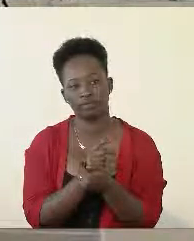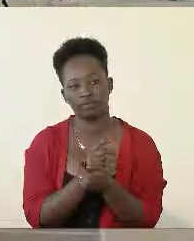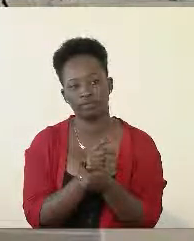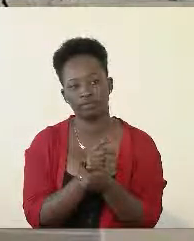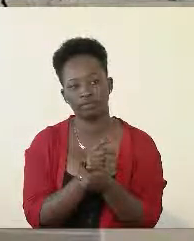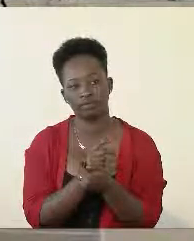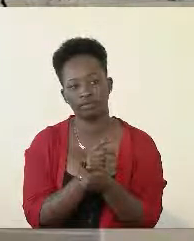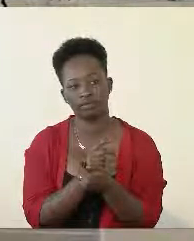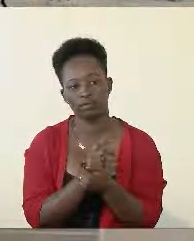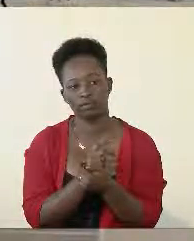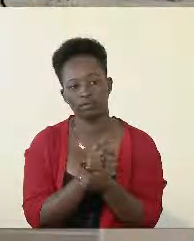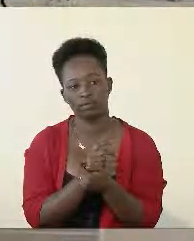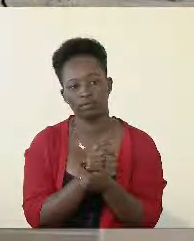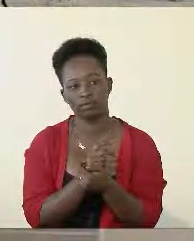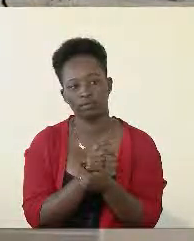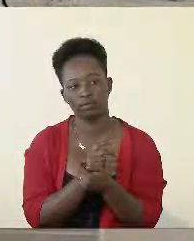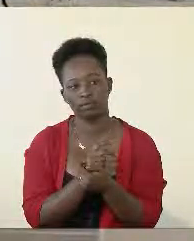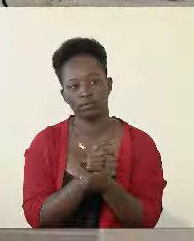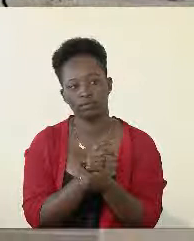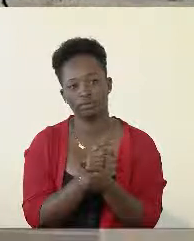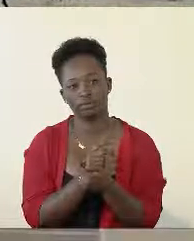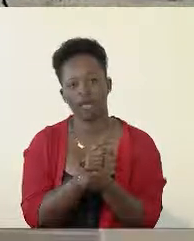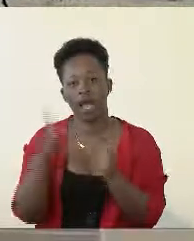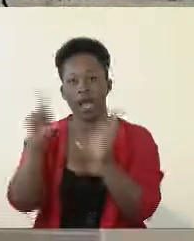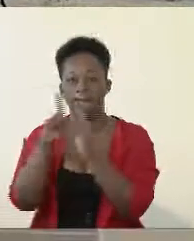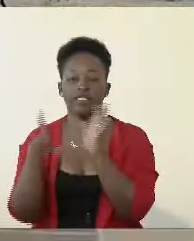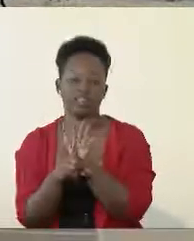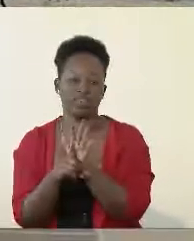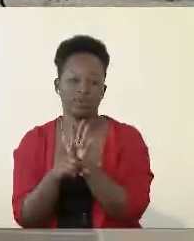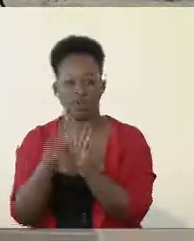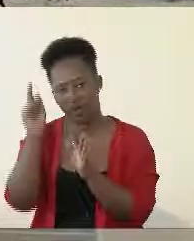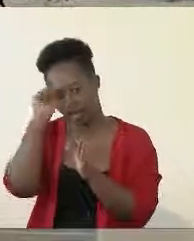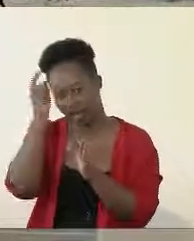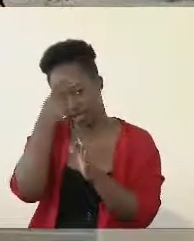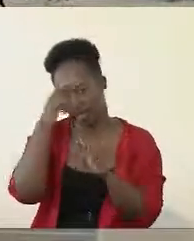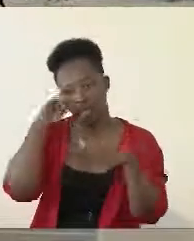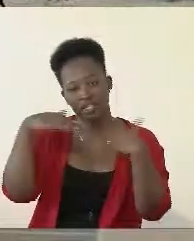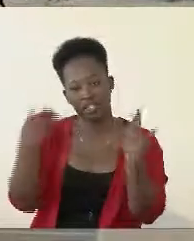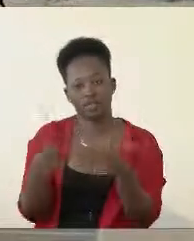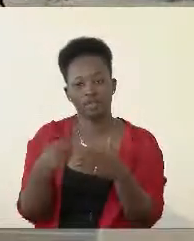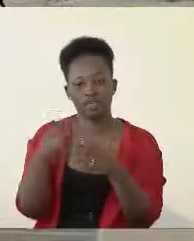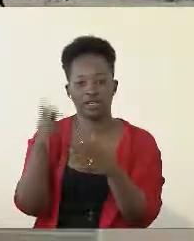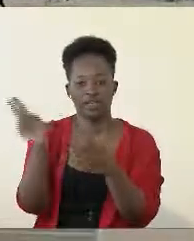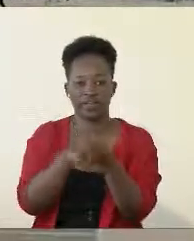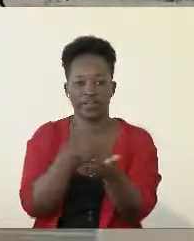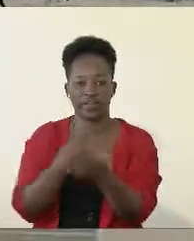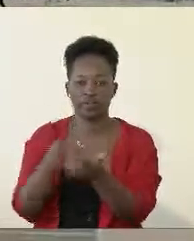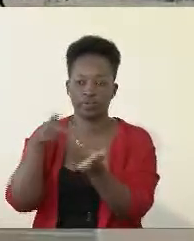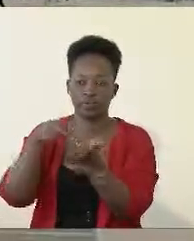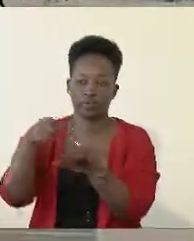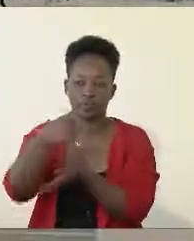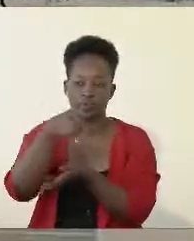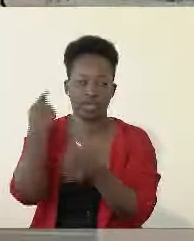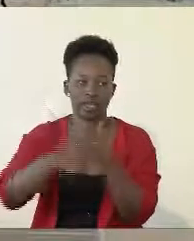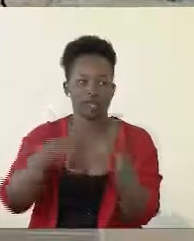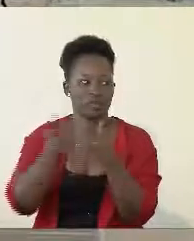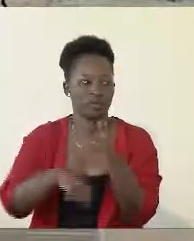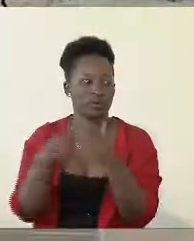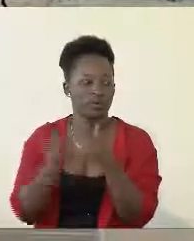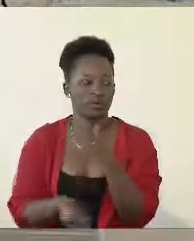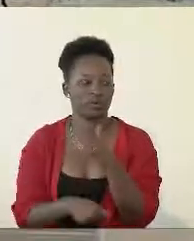Couldn't pay the suppliers of the business, those who supply goods to the business on credit. So after failing